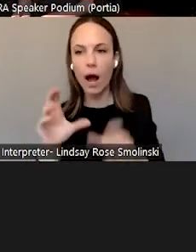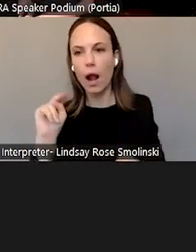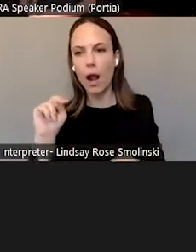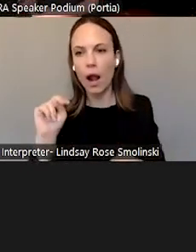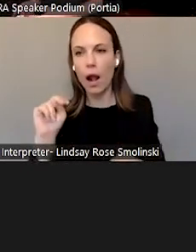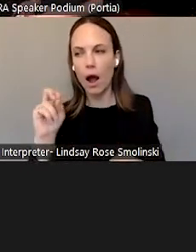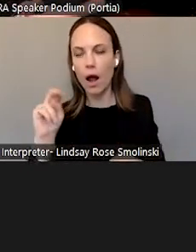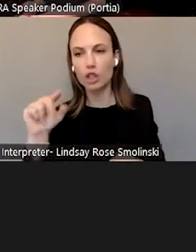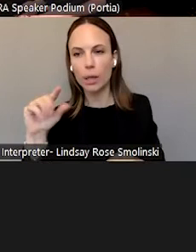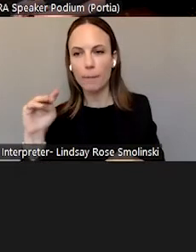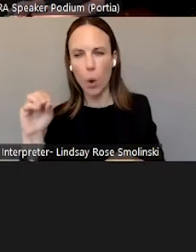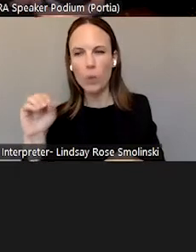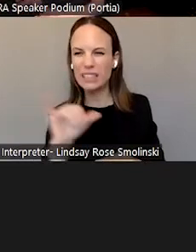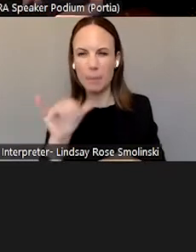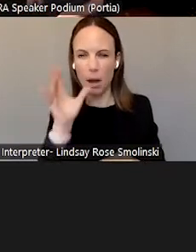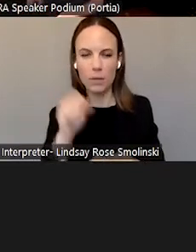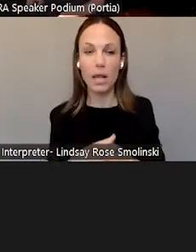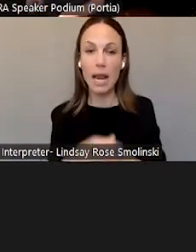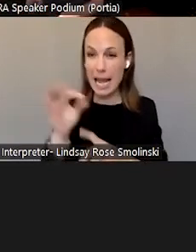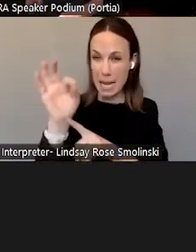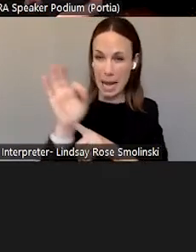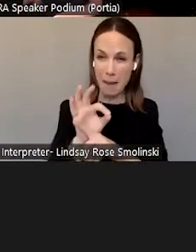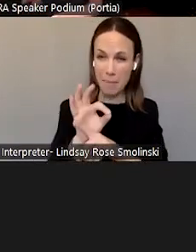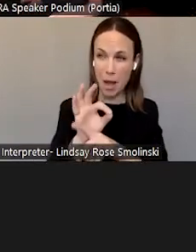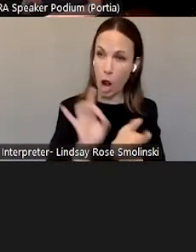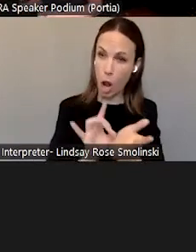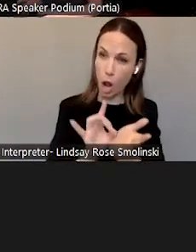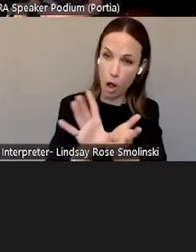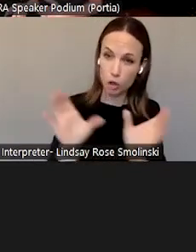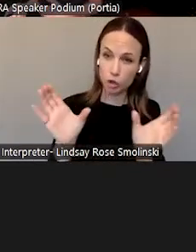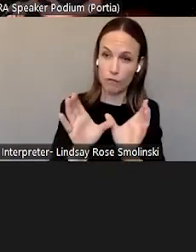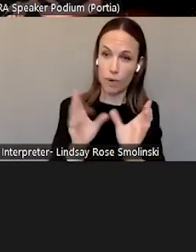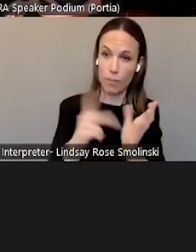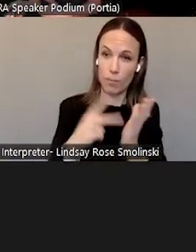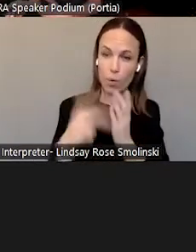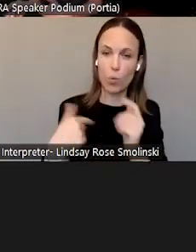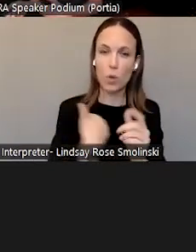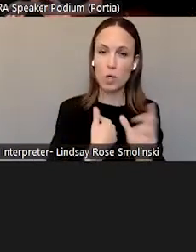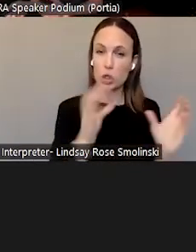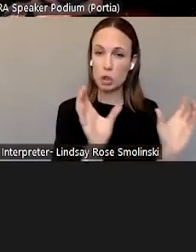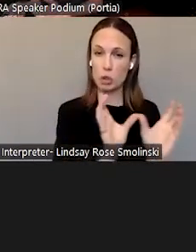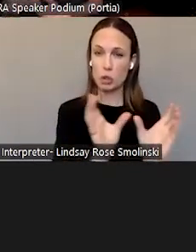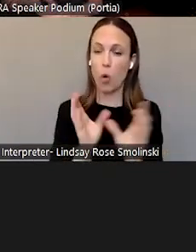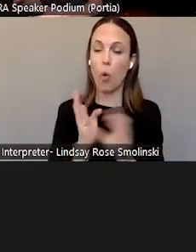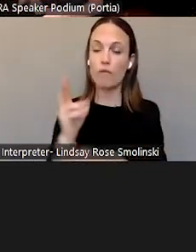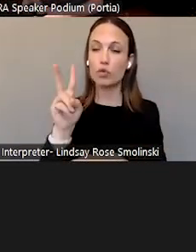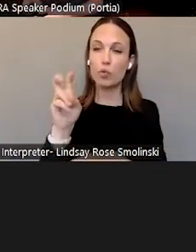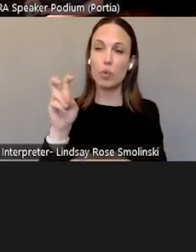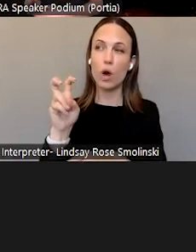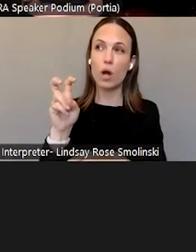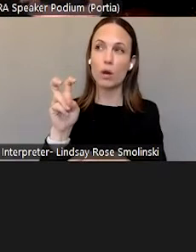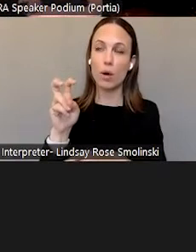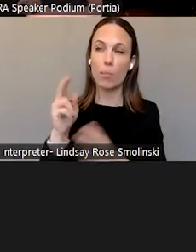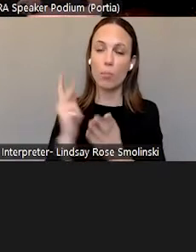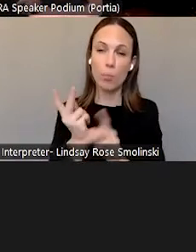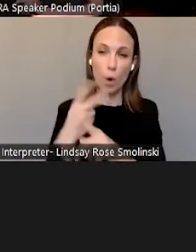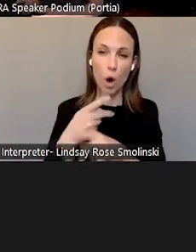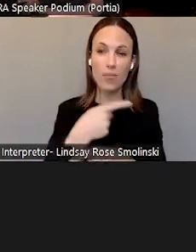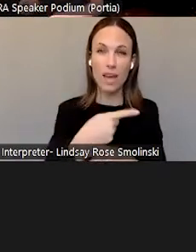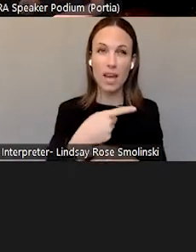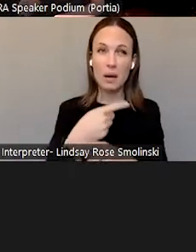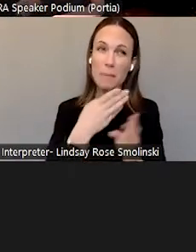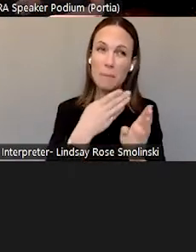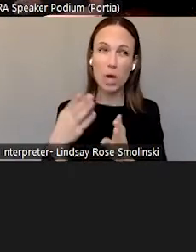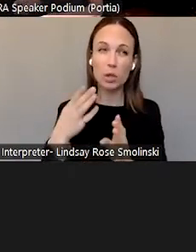And just in 9 months since launching the certification program, we've certified almost 200 products, and they're projected to prevent